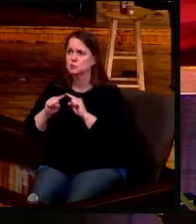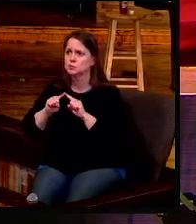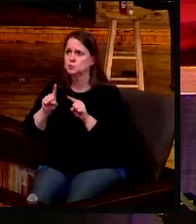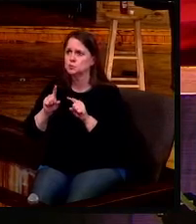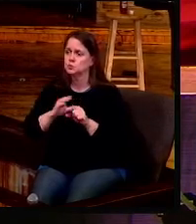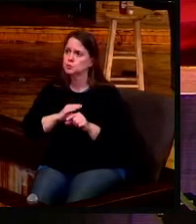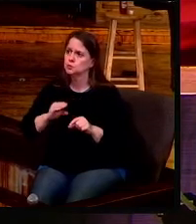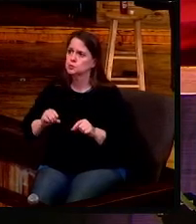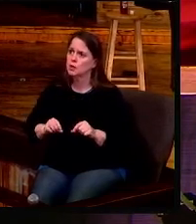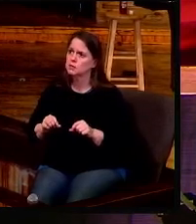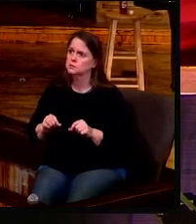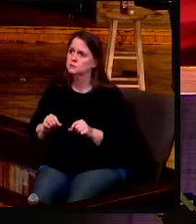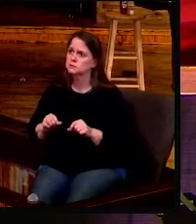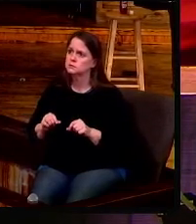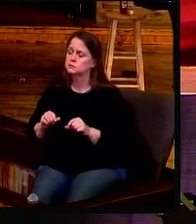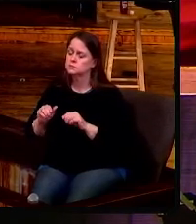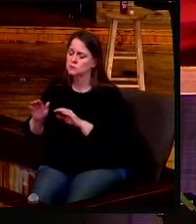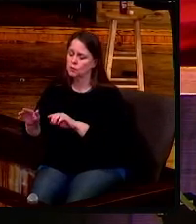Christ?